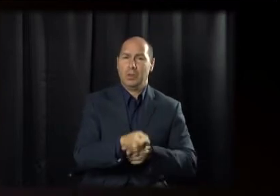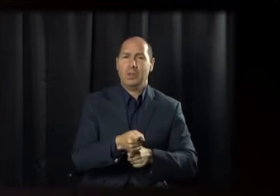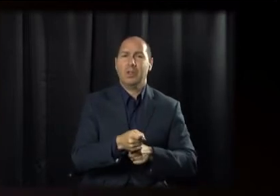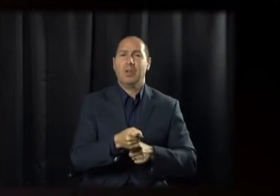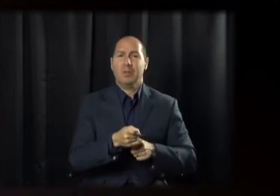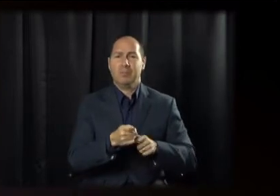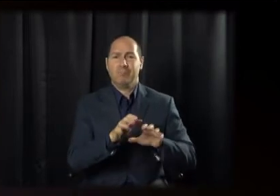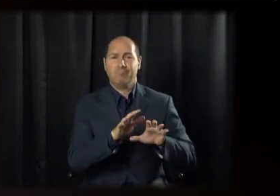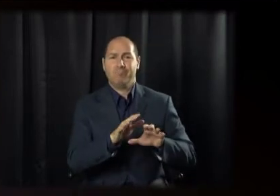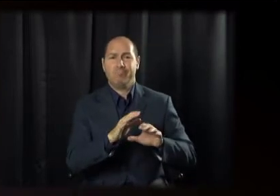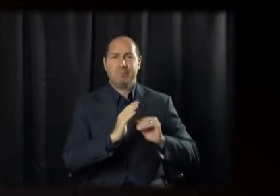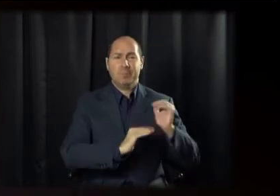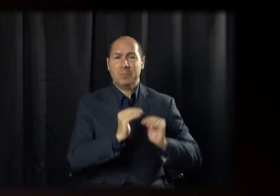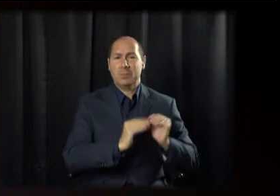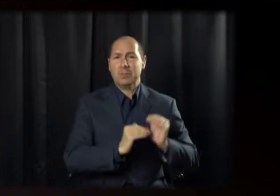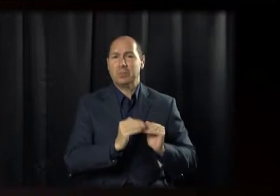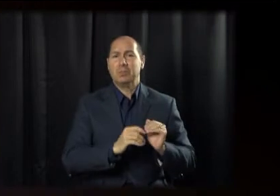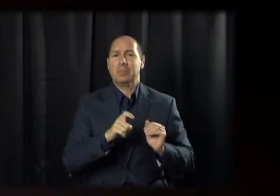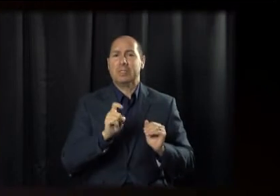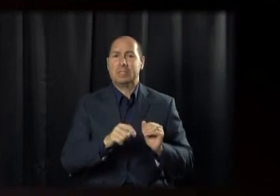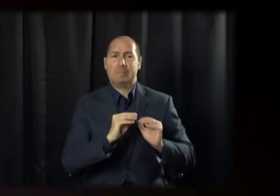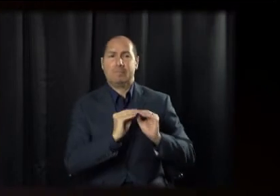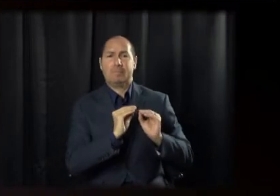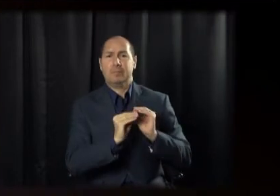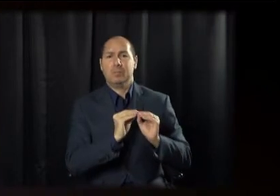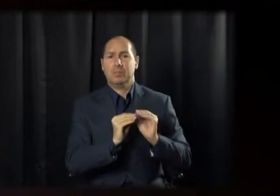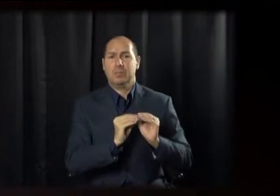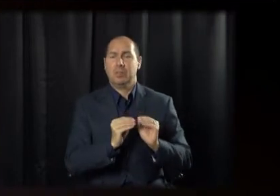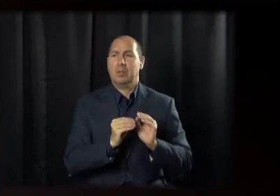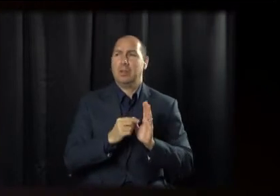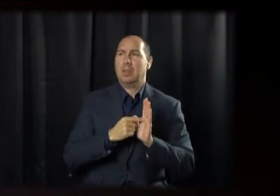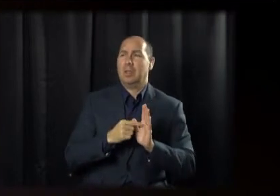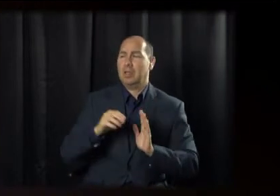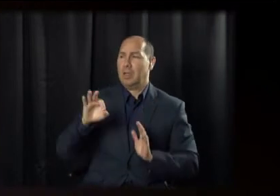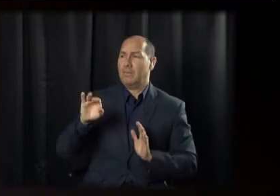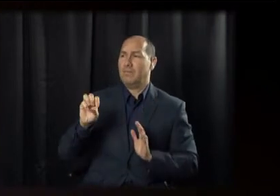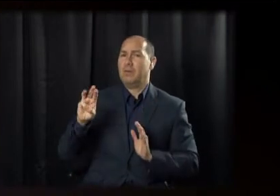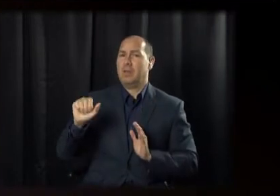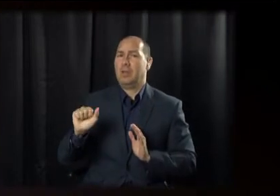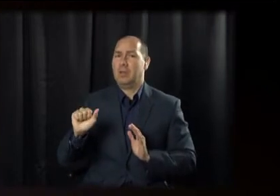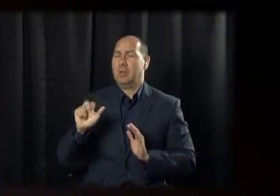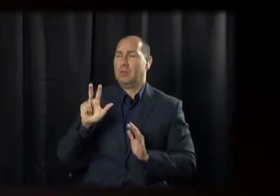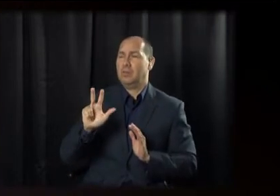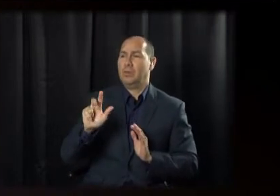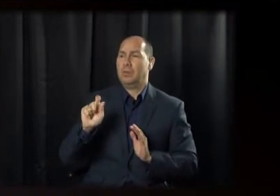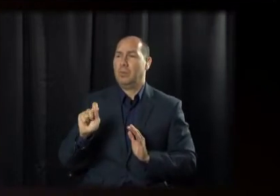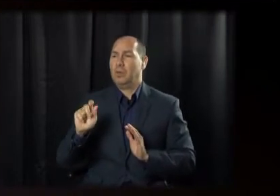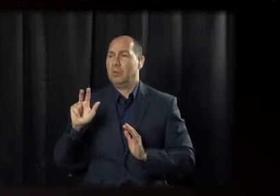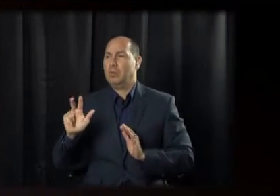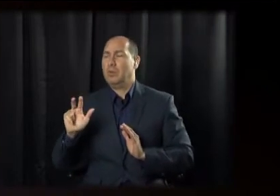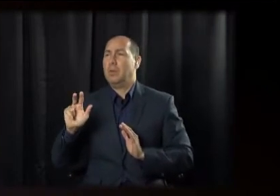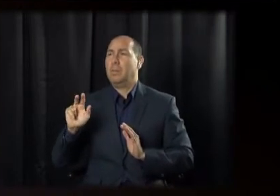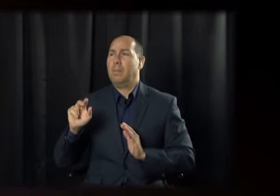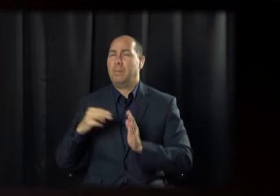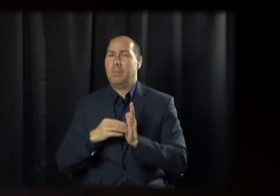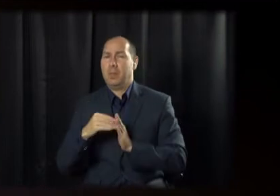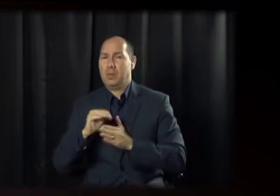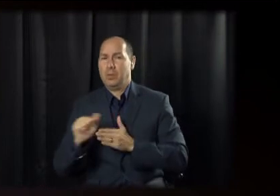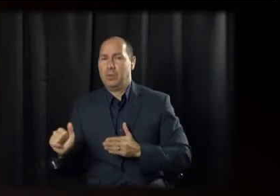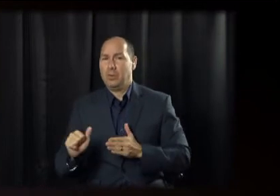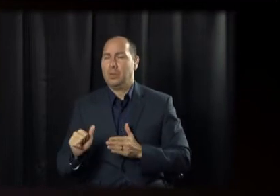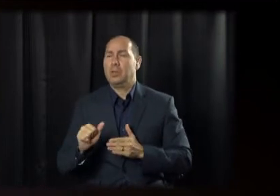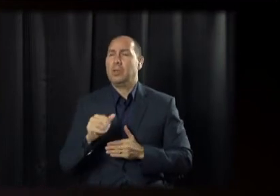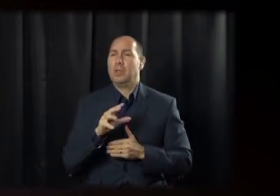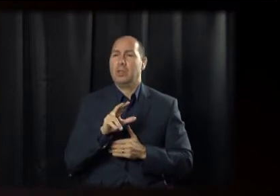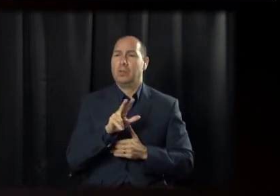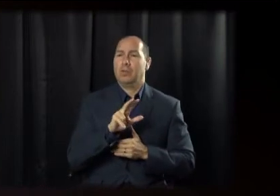standards by leveraging FEMA's $3.6 billion in funding obligations and the $350 million